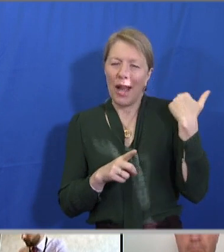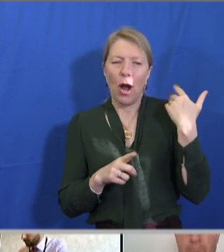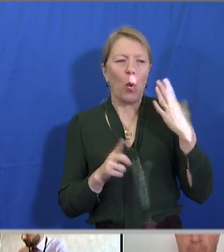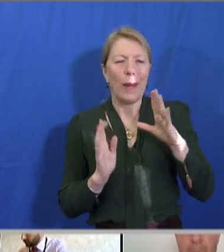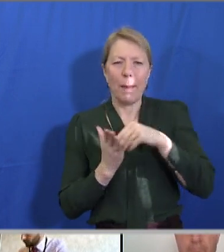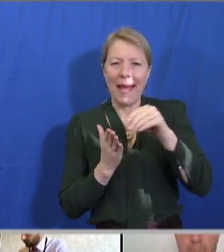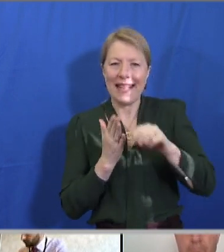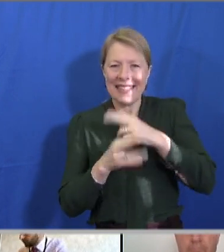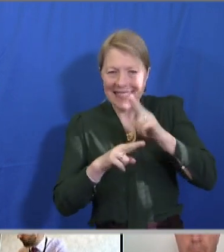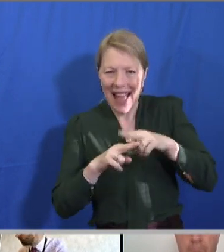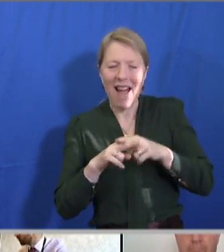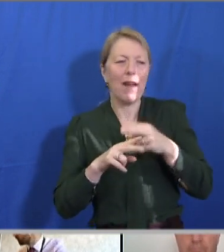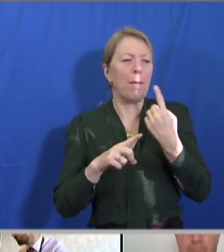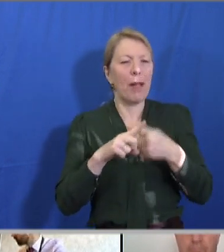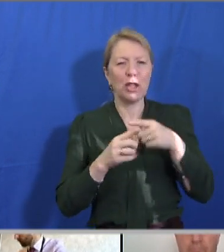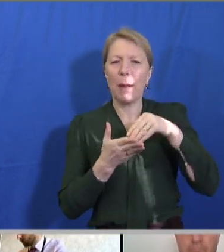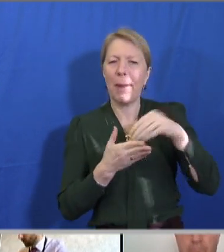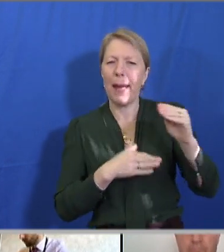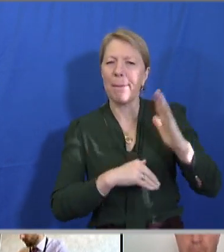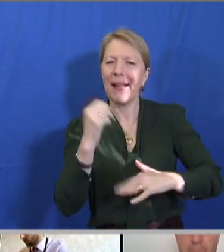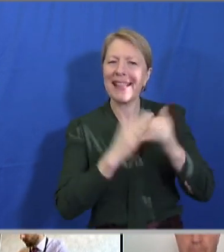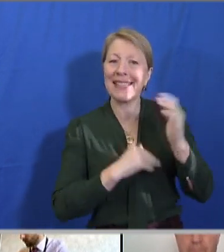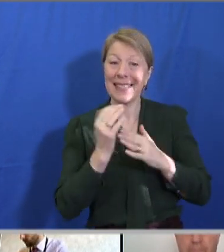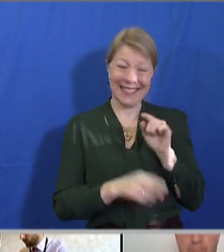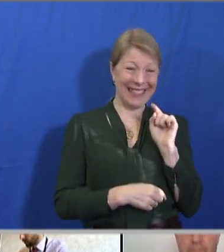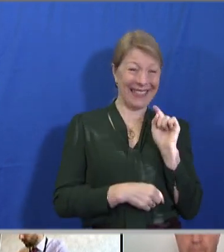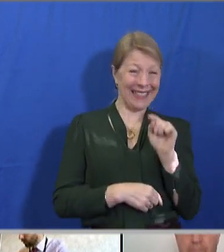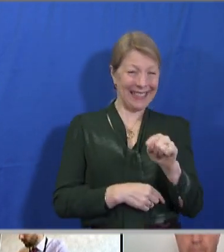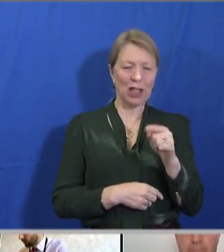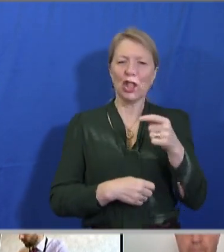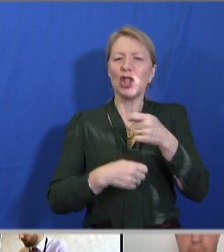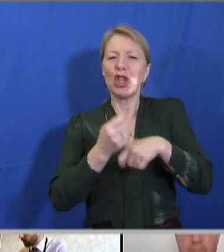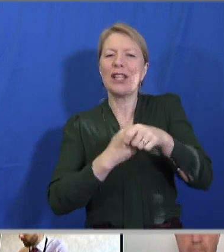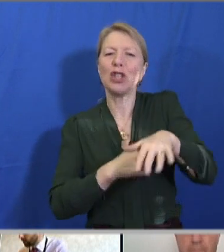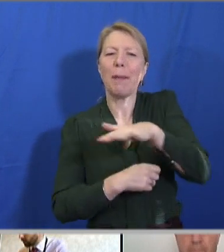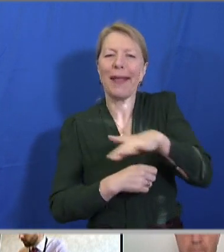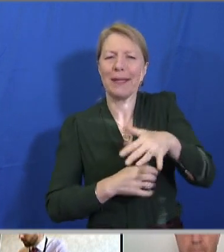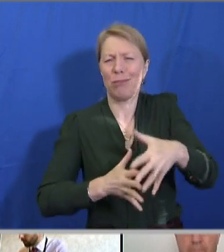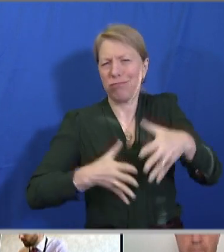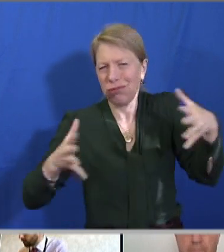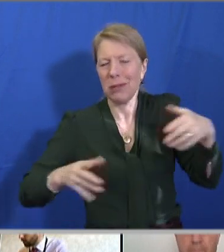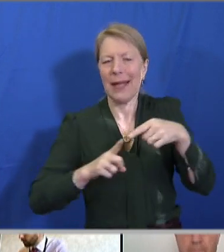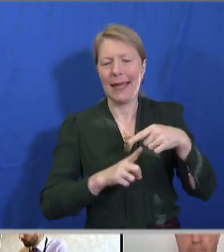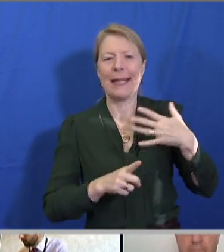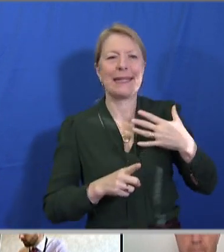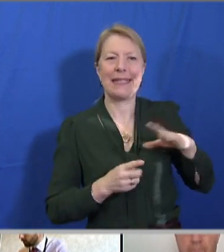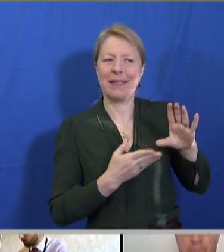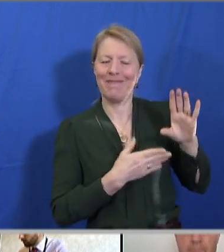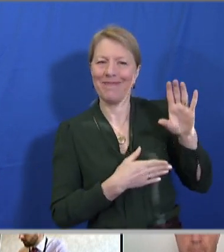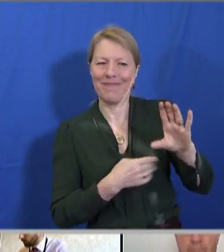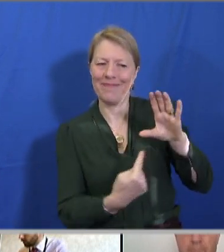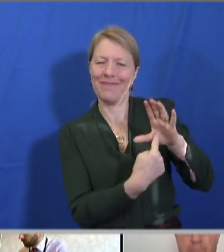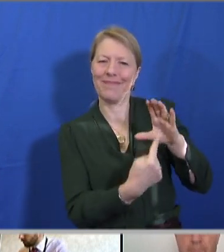the future as well. But it's also how we look to make sure that all our facilities are suitable for everyone who needs to use them. So it